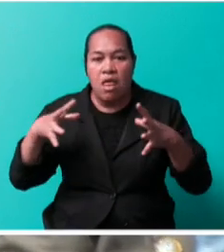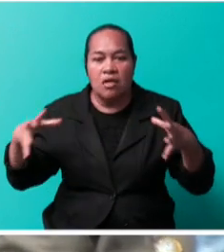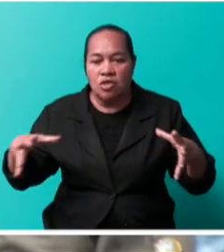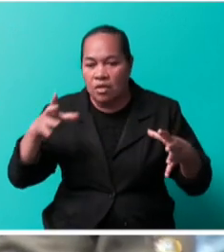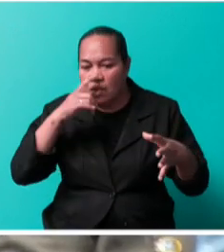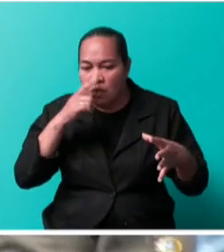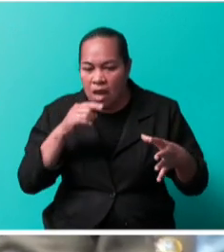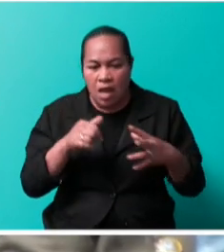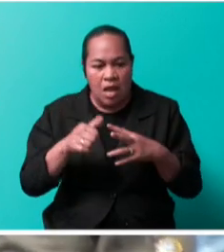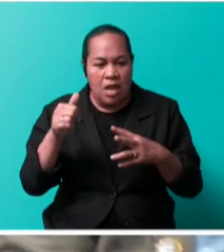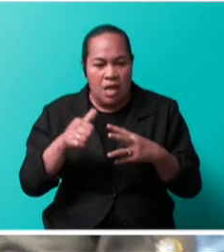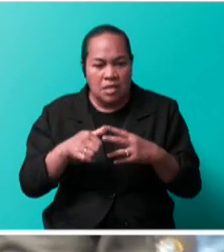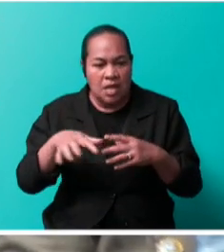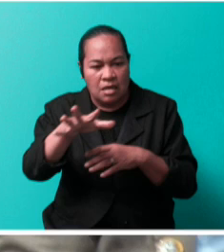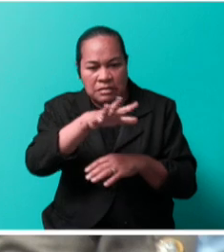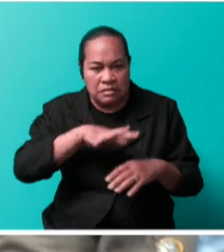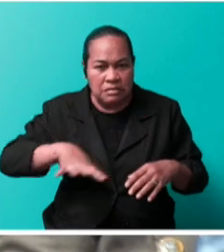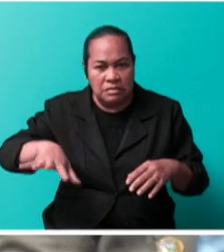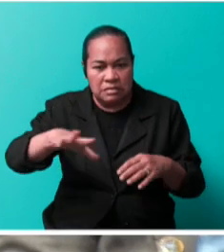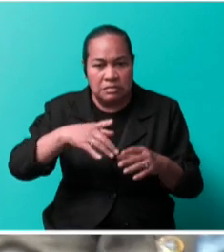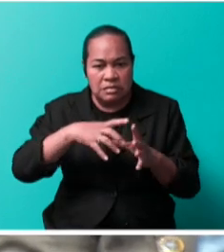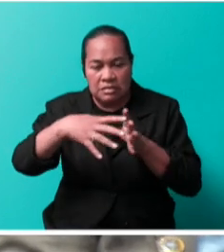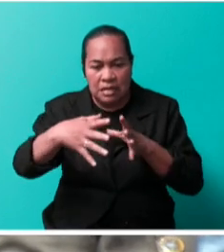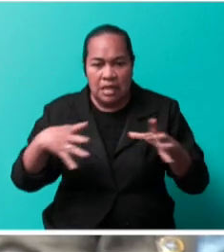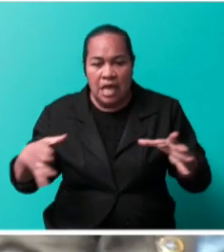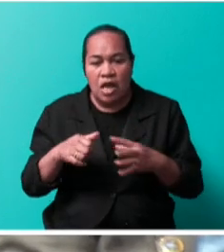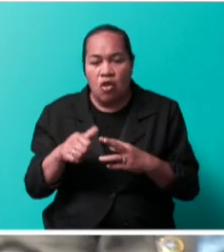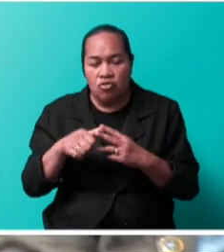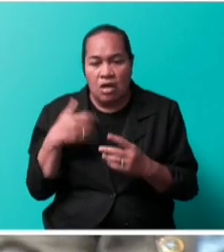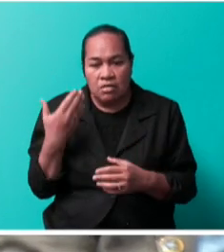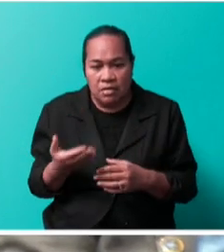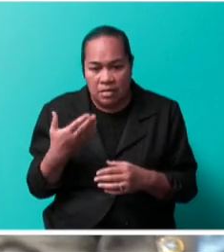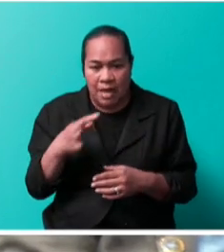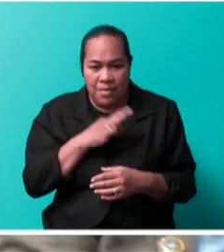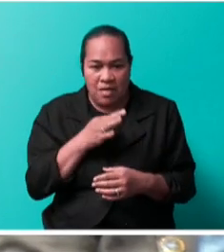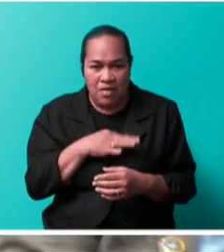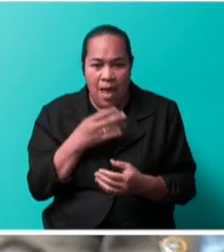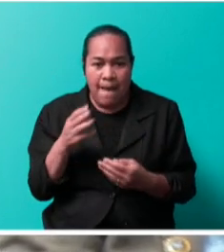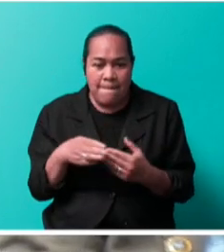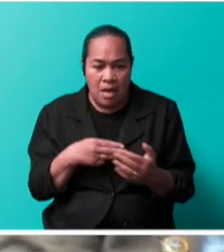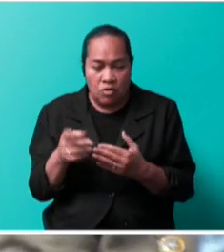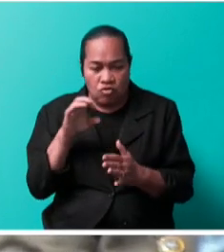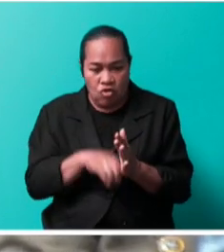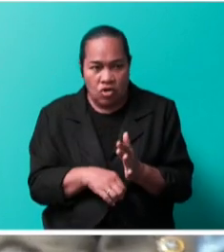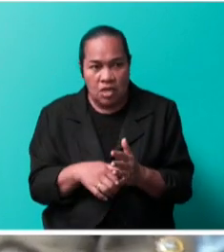volumes, geographical coverage, operational demands, landfill management costs, and existing